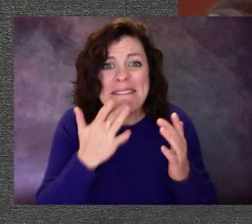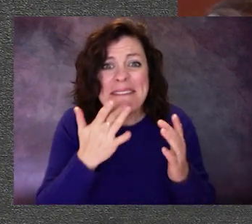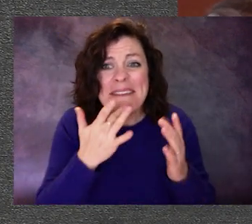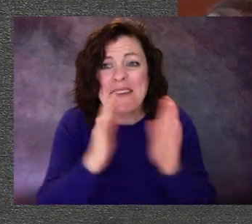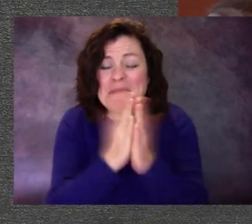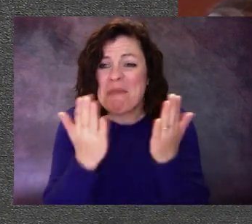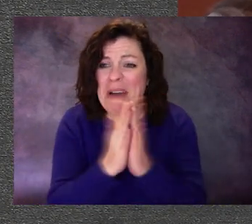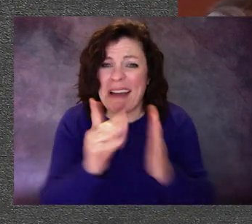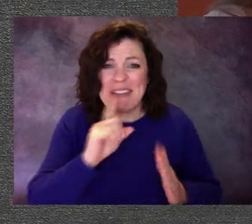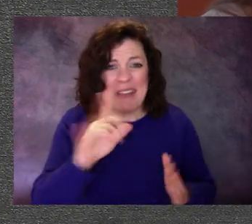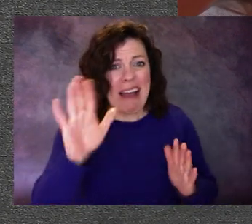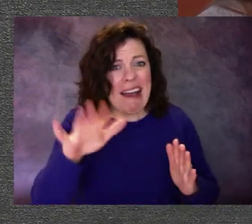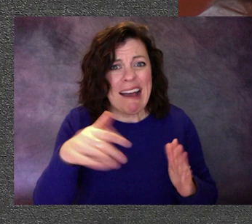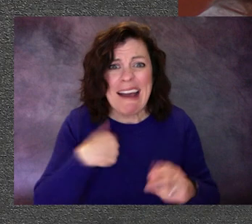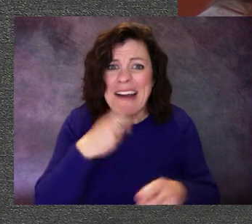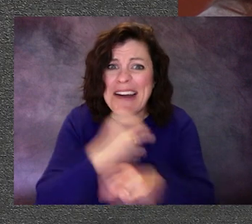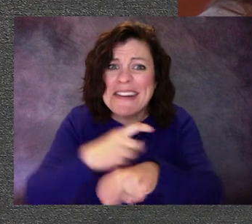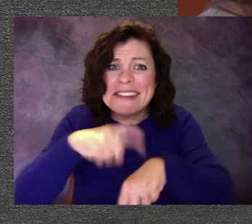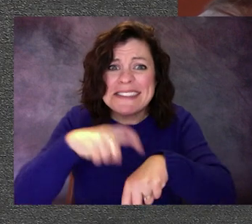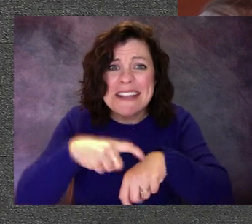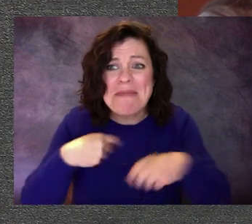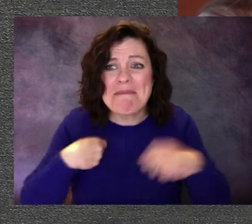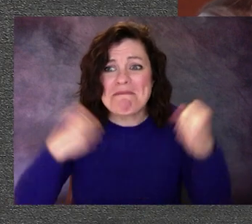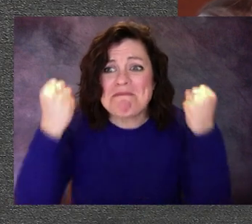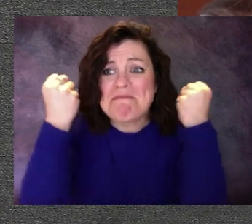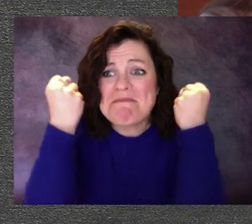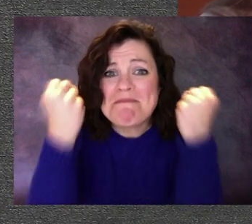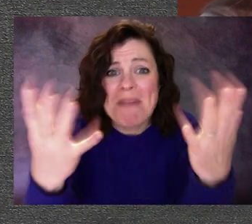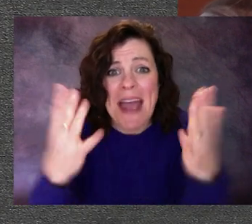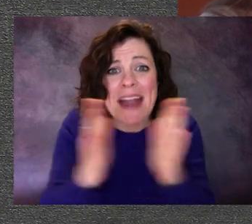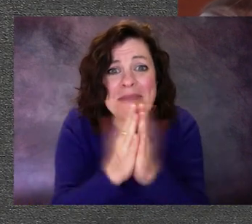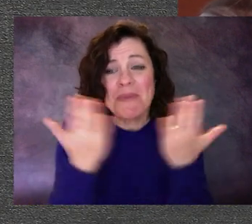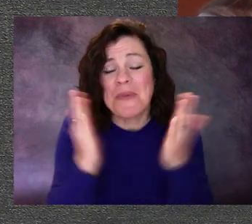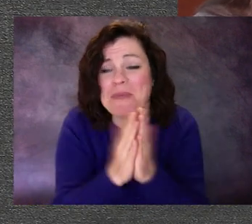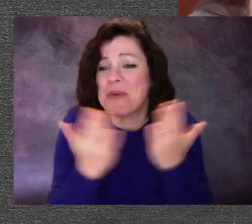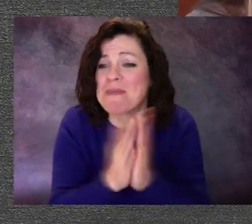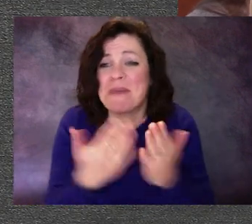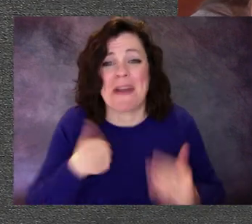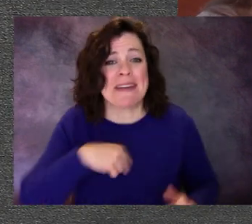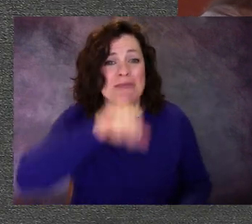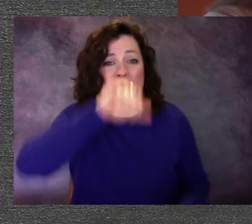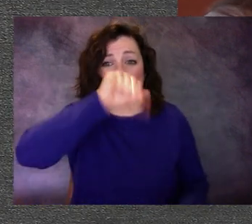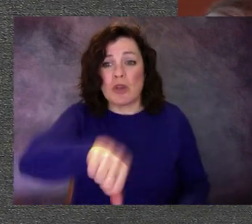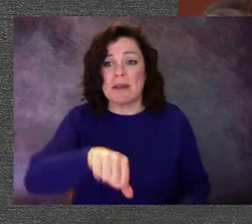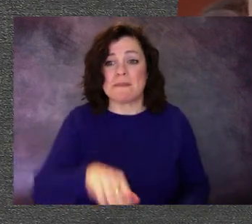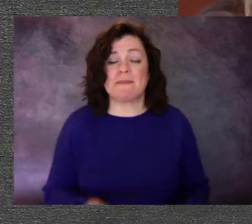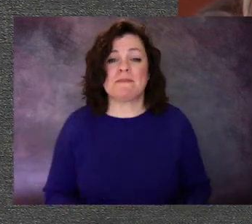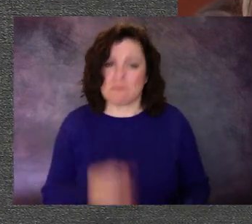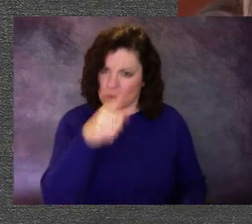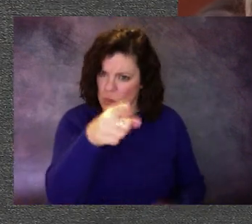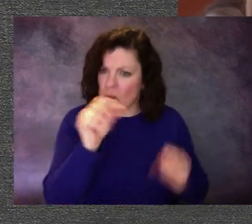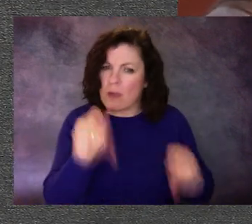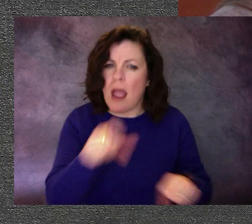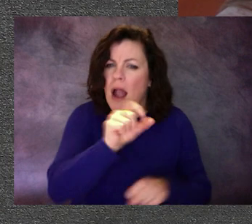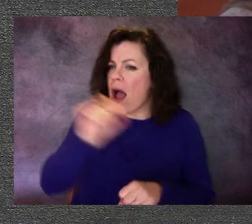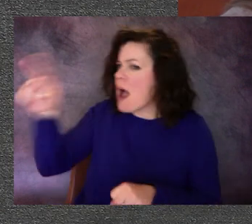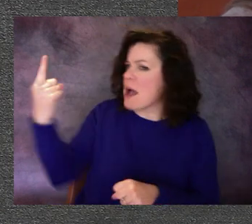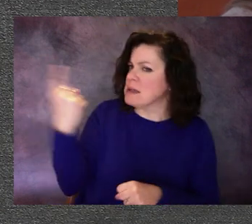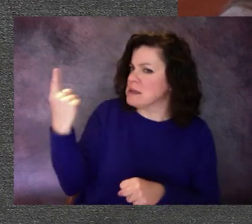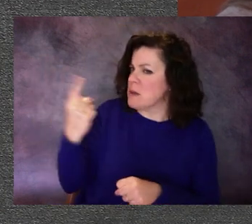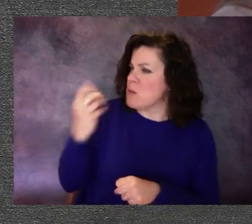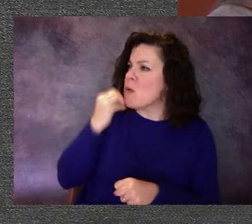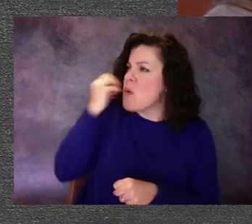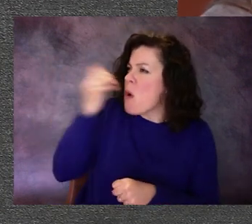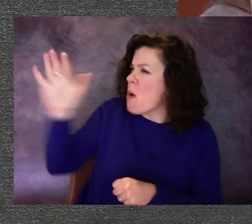for you to pick at home too, because anytime someone asks you something, what is your favorite, and you really